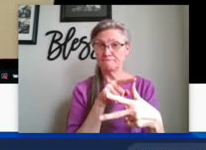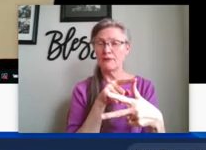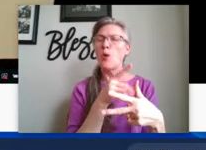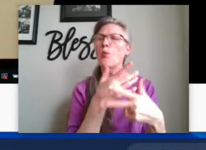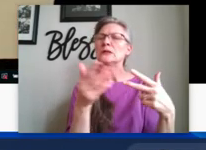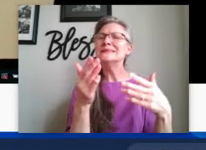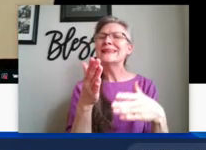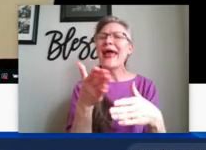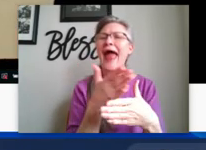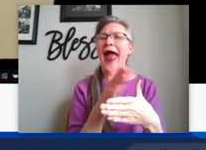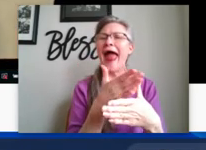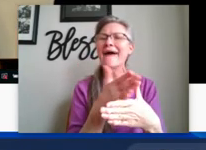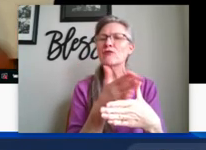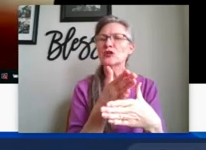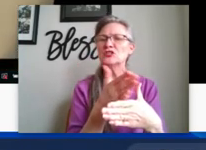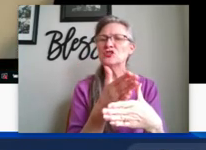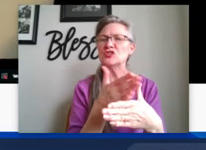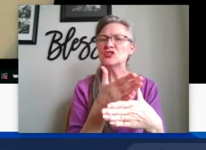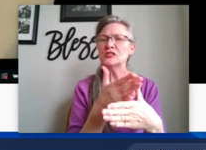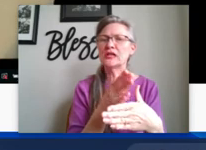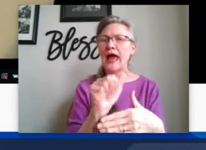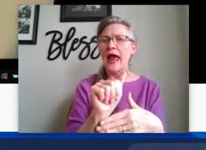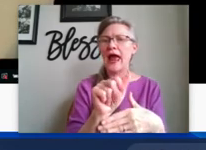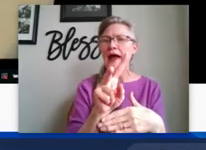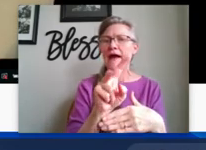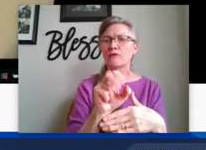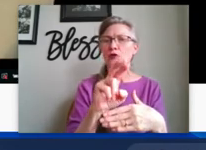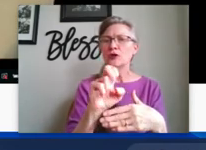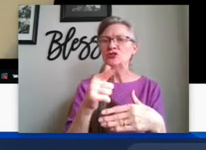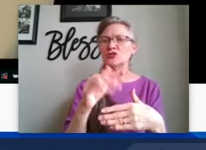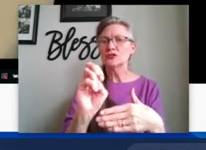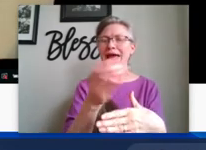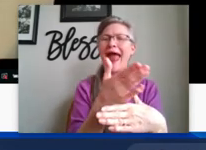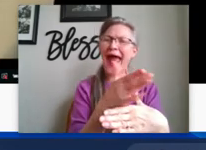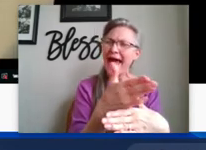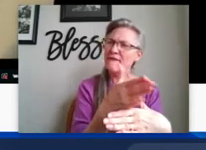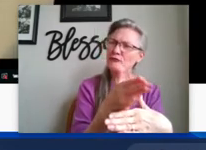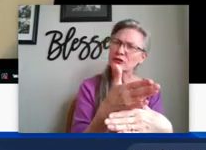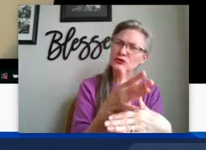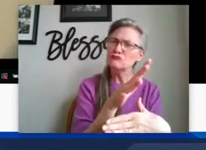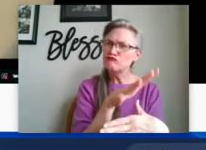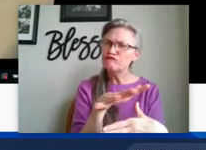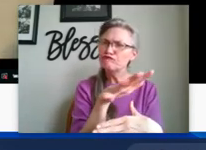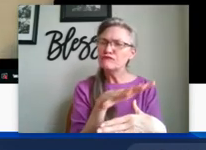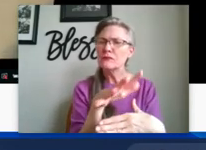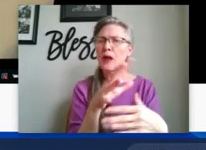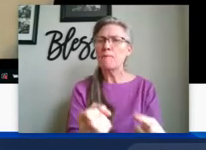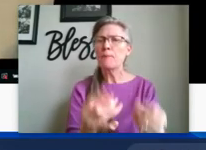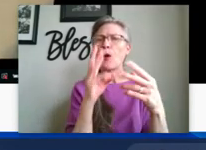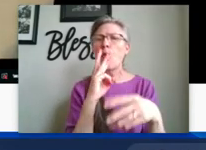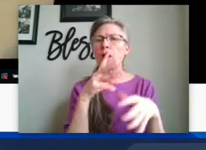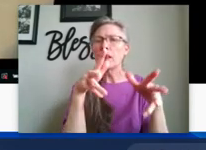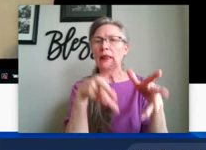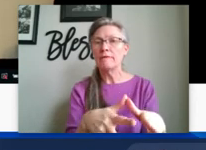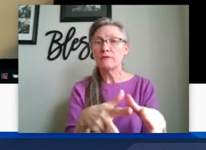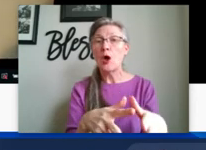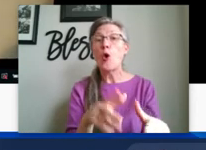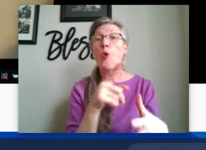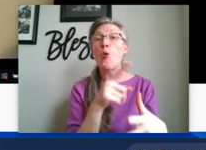is, what is the average of this data set? So what is my average amount of water left over? My second question is, what